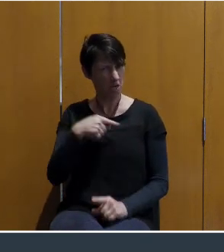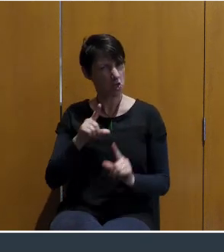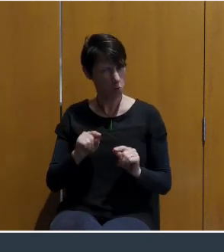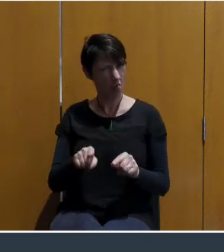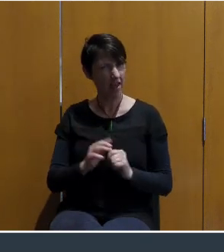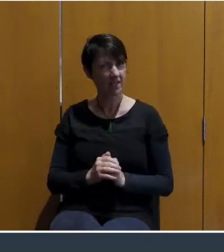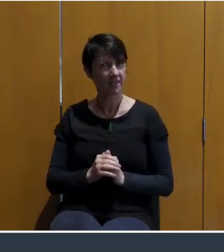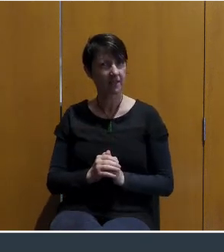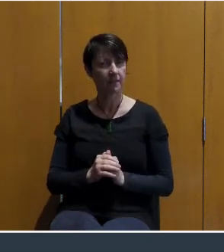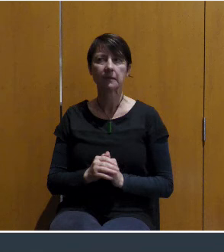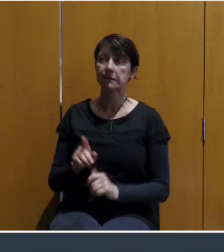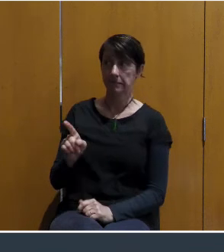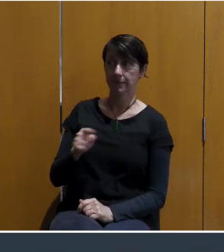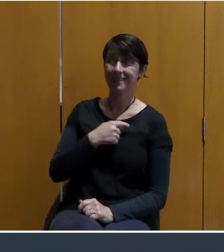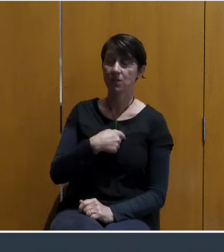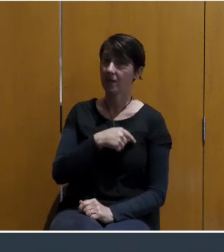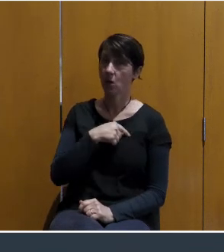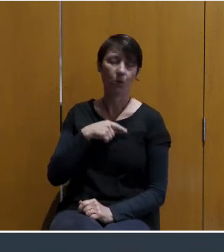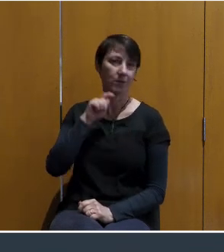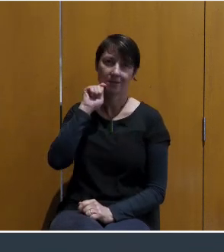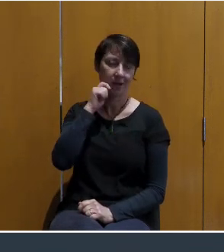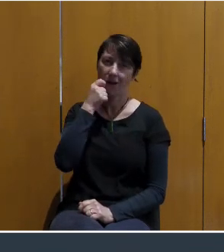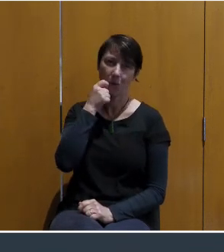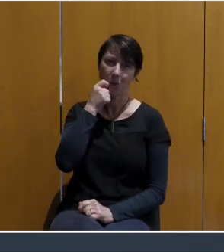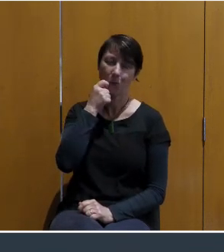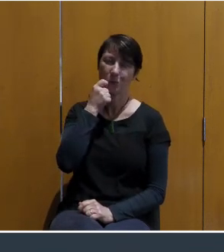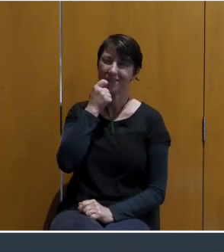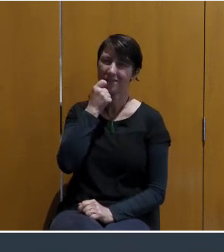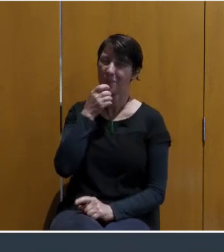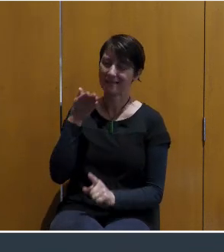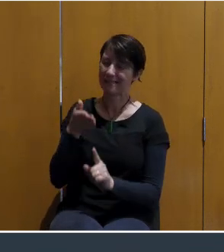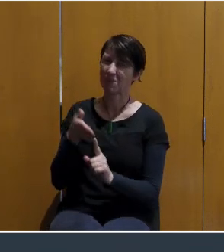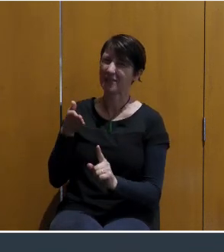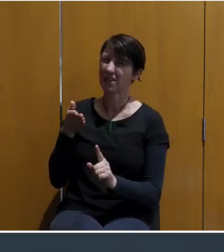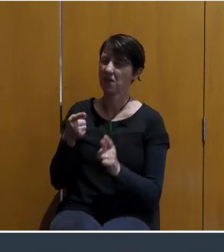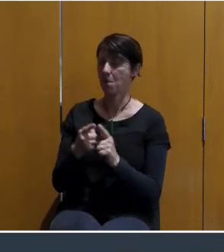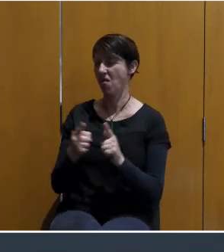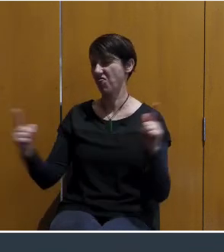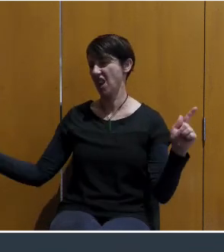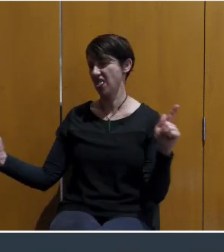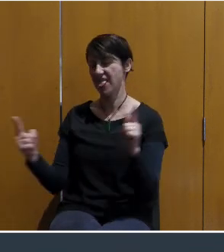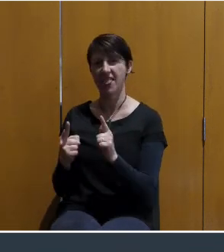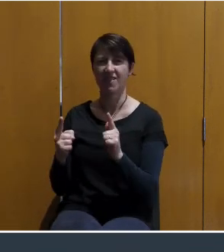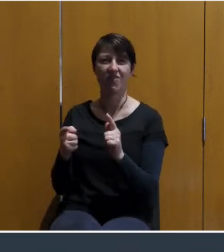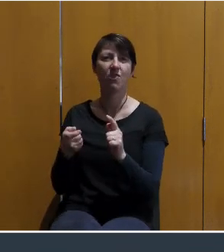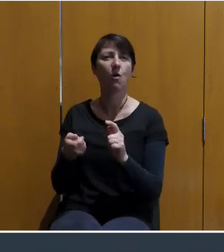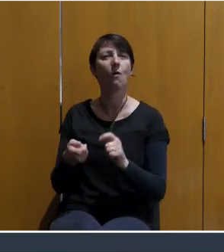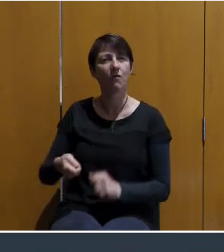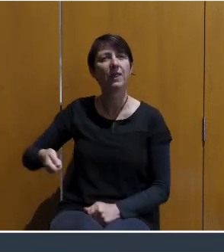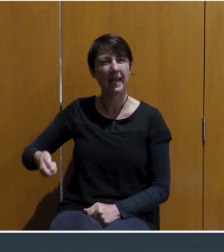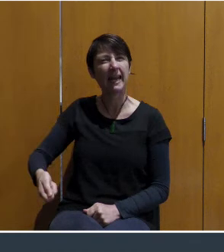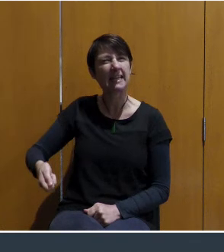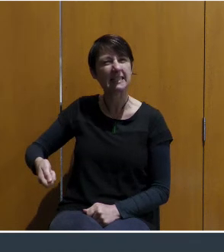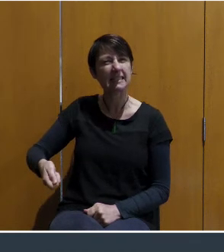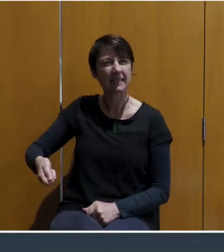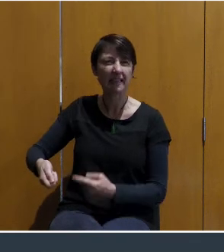To be honest, I wouldn't recommend being so specific about the dog, the length of the lead, because at the end that